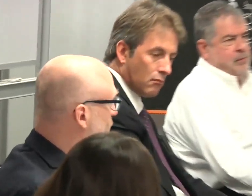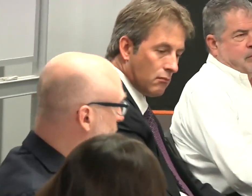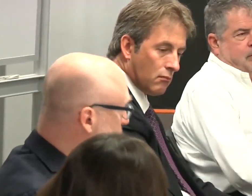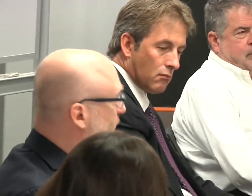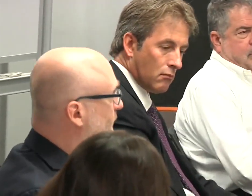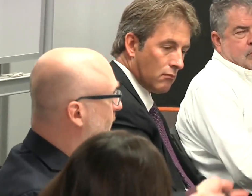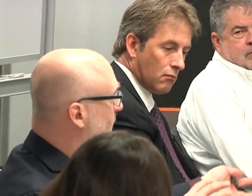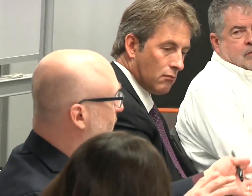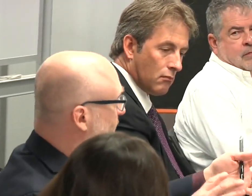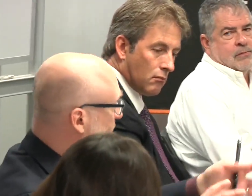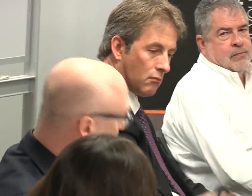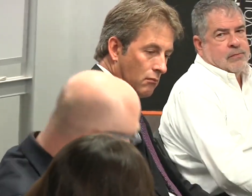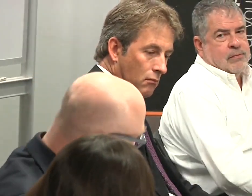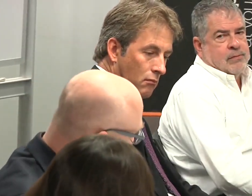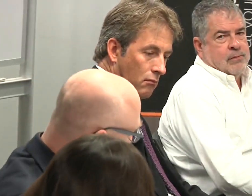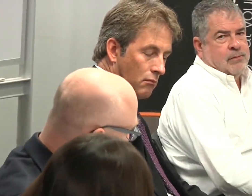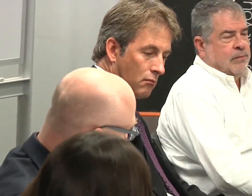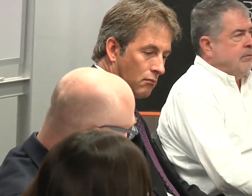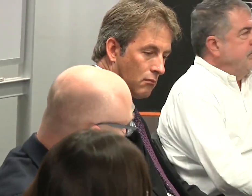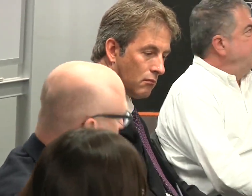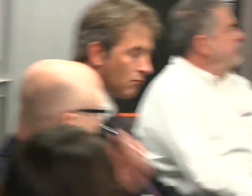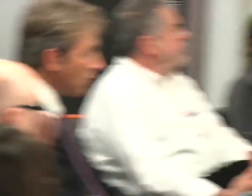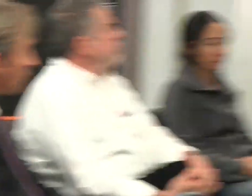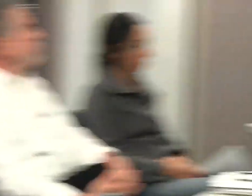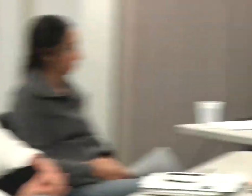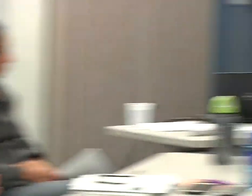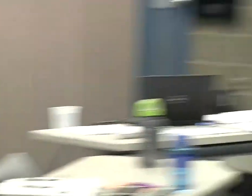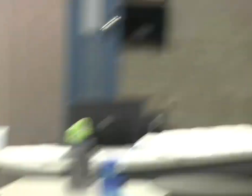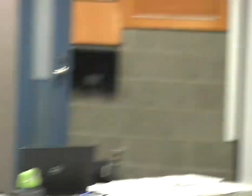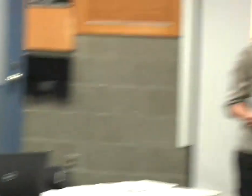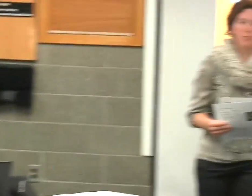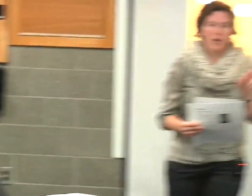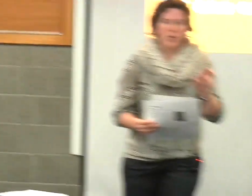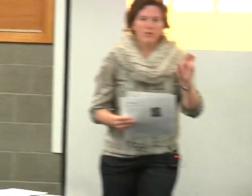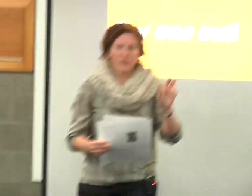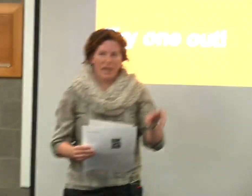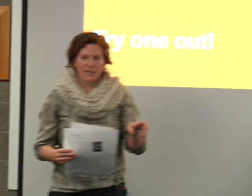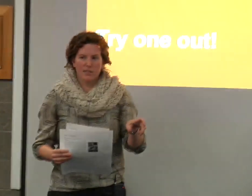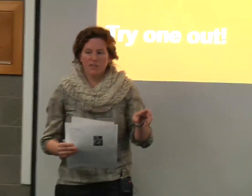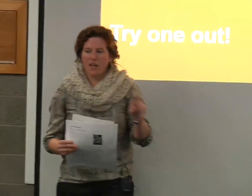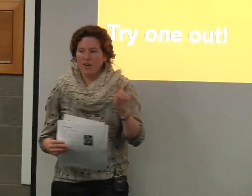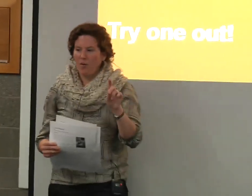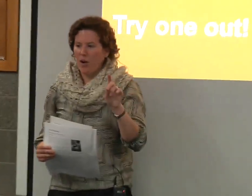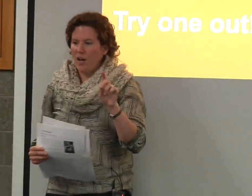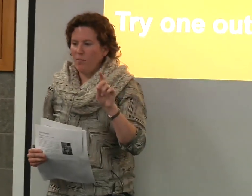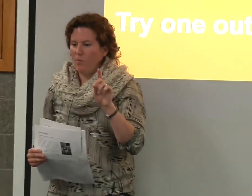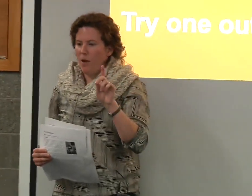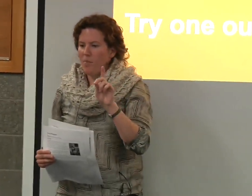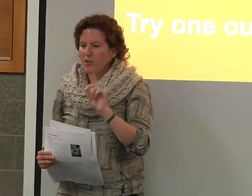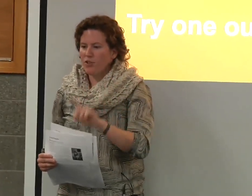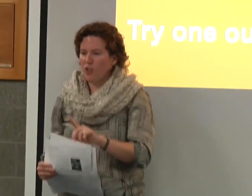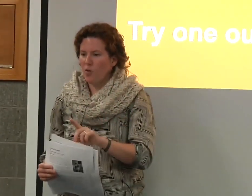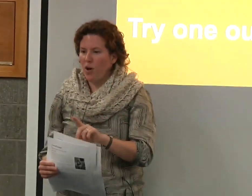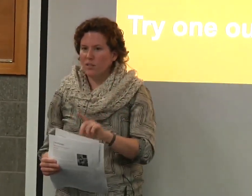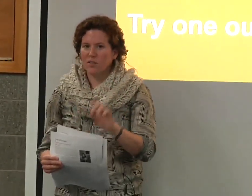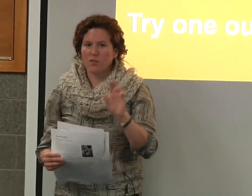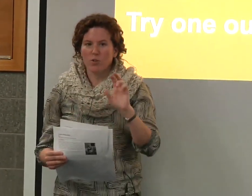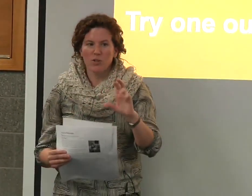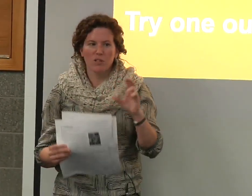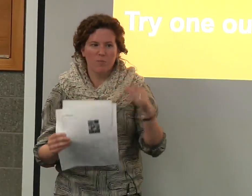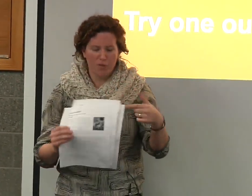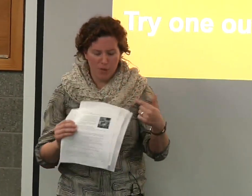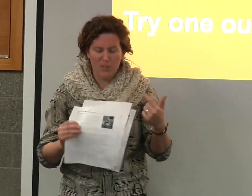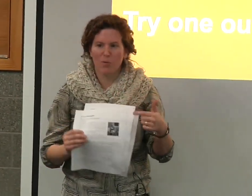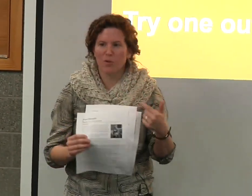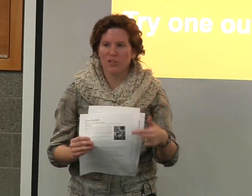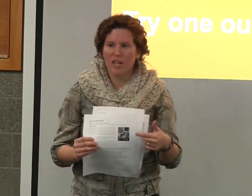the conclusion from the study of the case. Yep, so there's different frameworks for cases, and I'm going to show